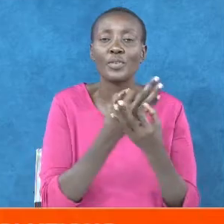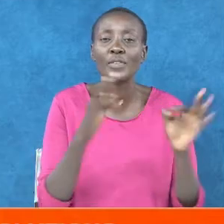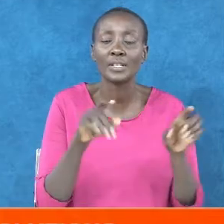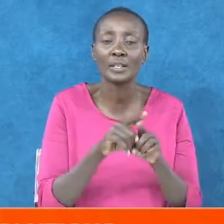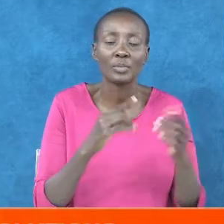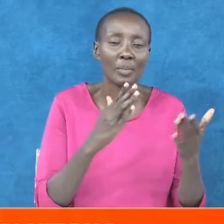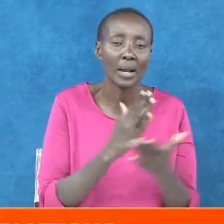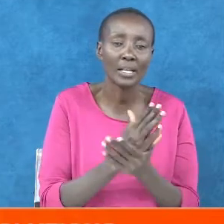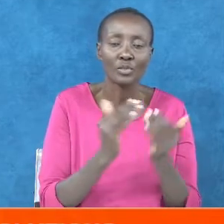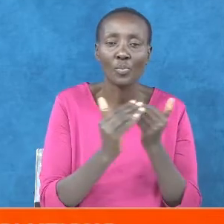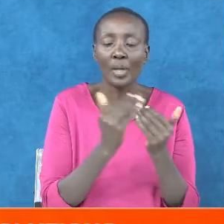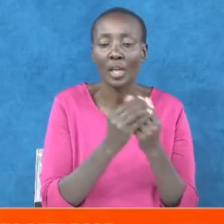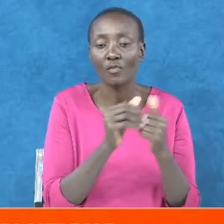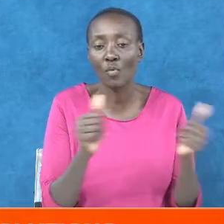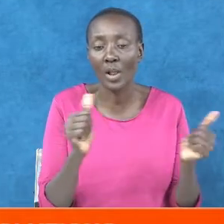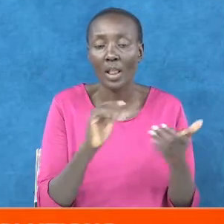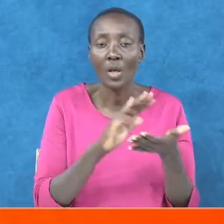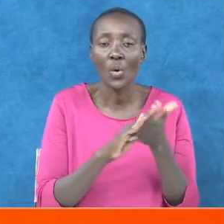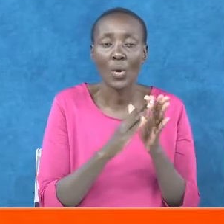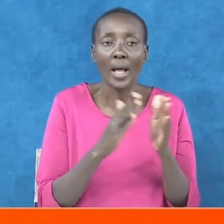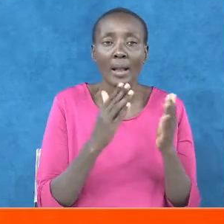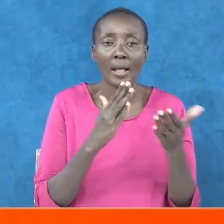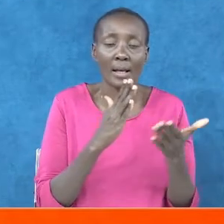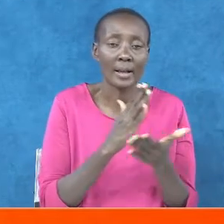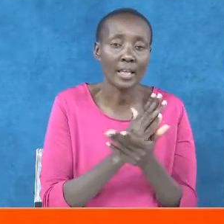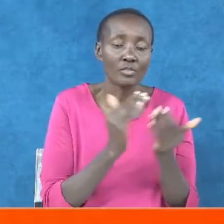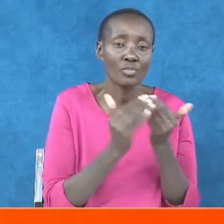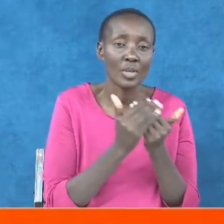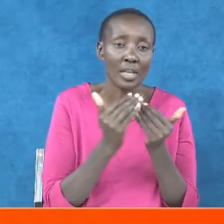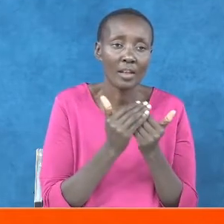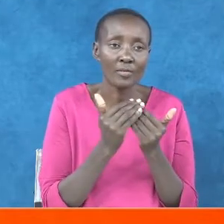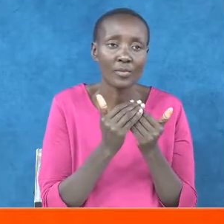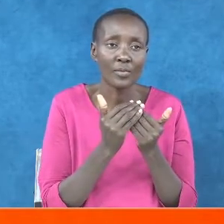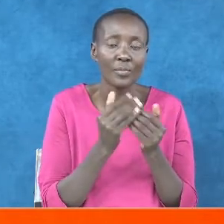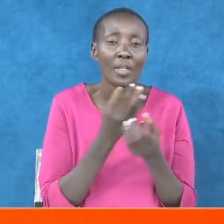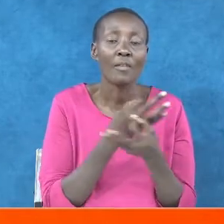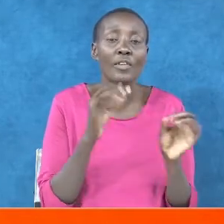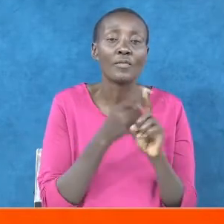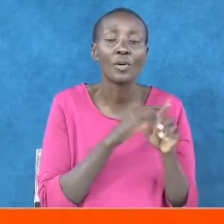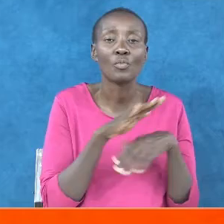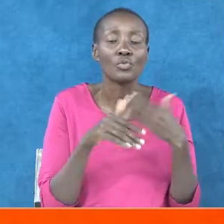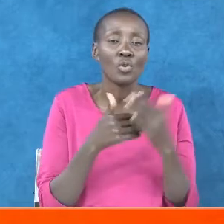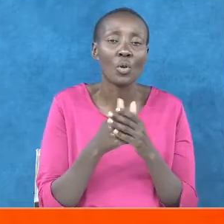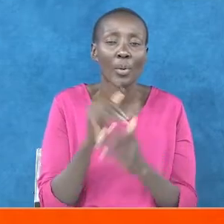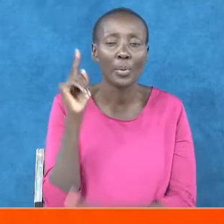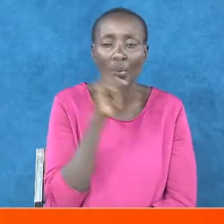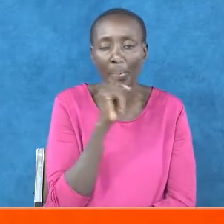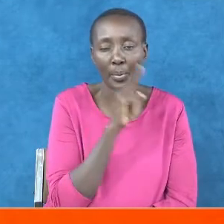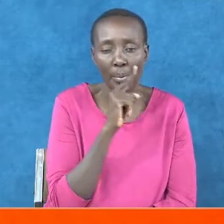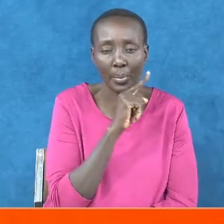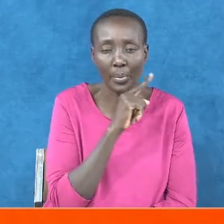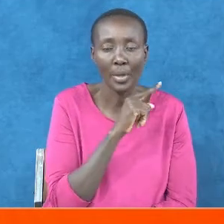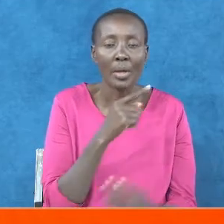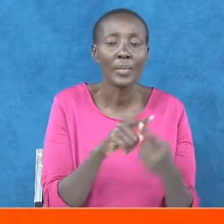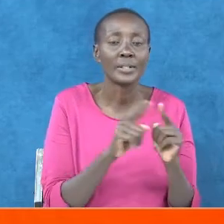treated well without any, and right to be treated in a way that free from any form of cruelty. And then